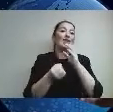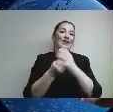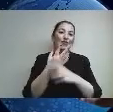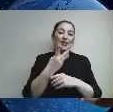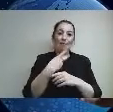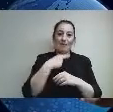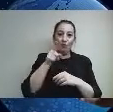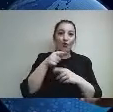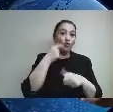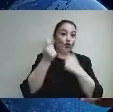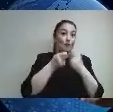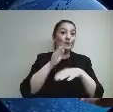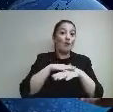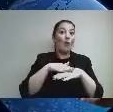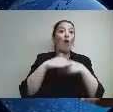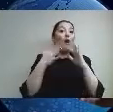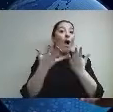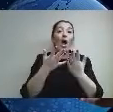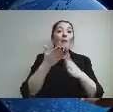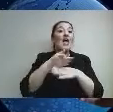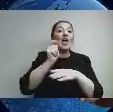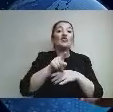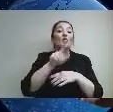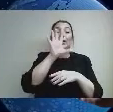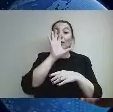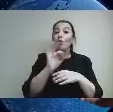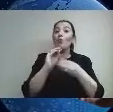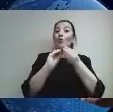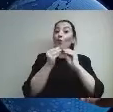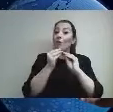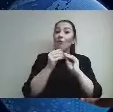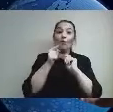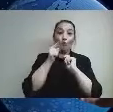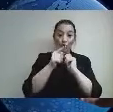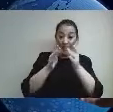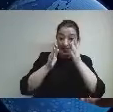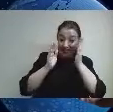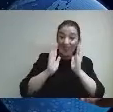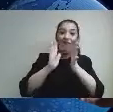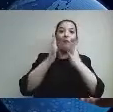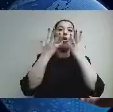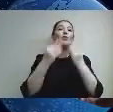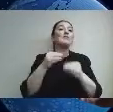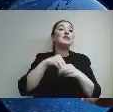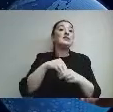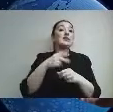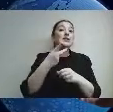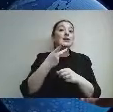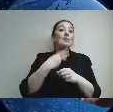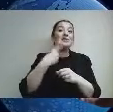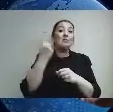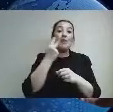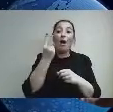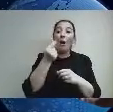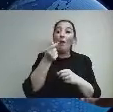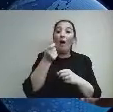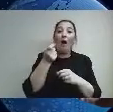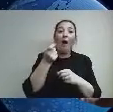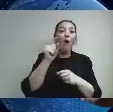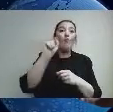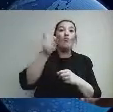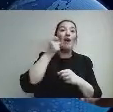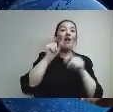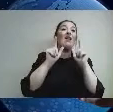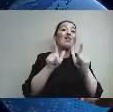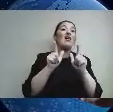this problem belonged to. And here we needed a sustainable a financial resource as well as sustainability. Of course, creating a